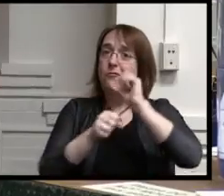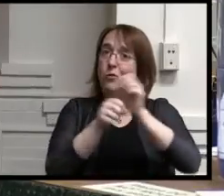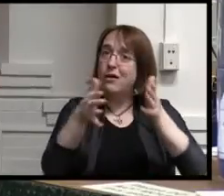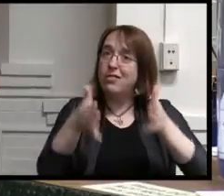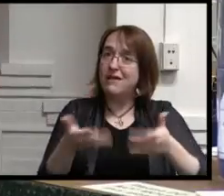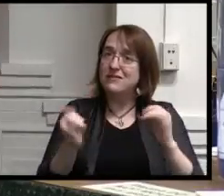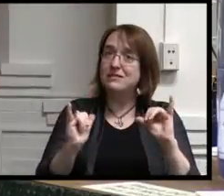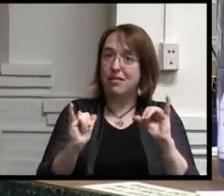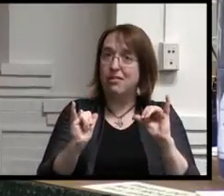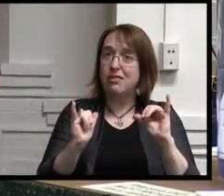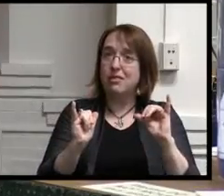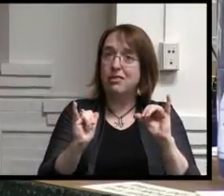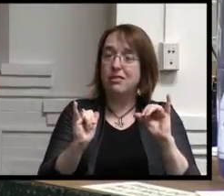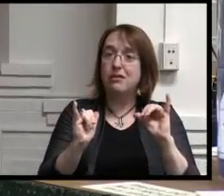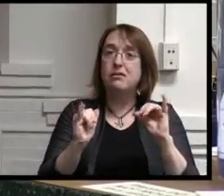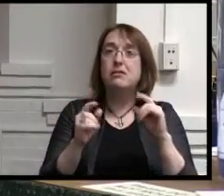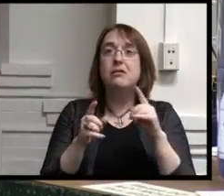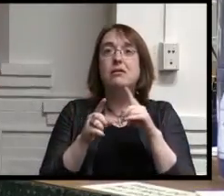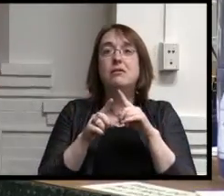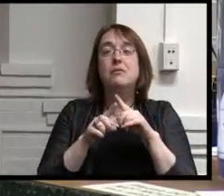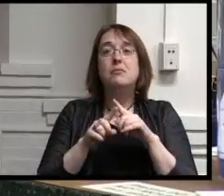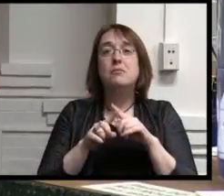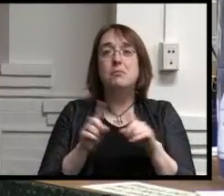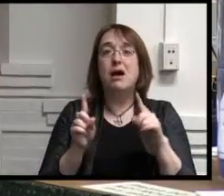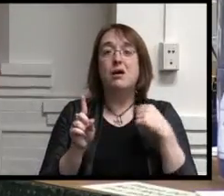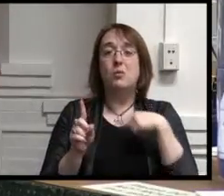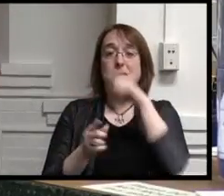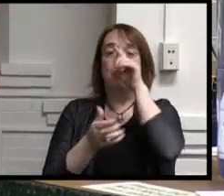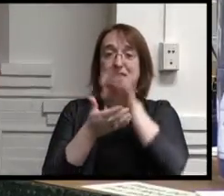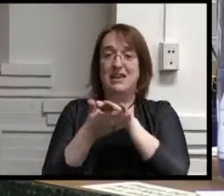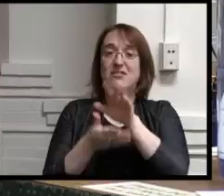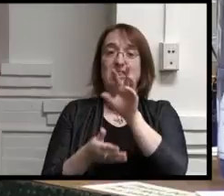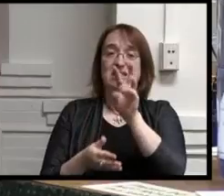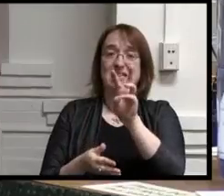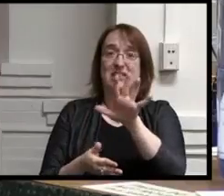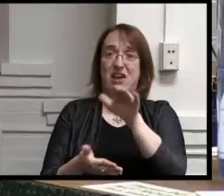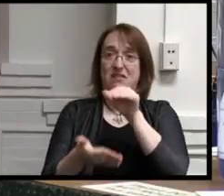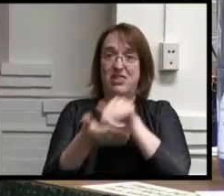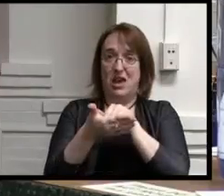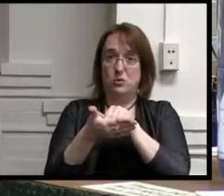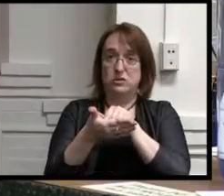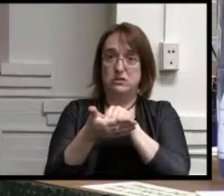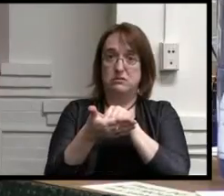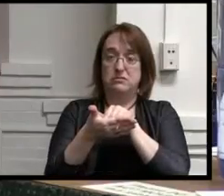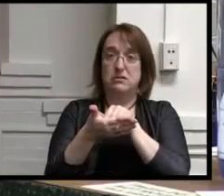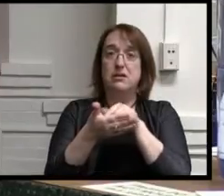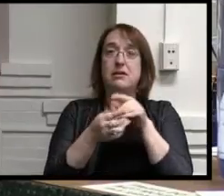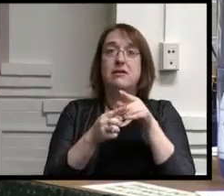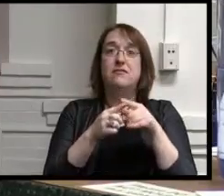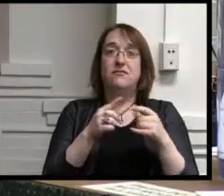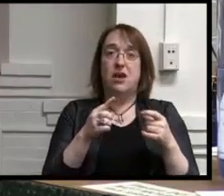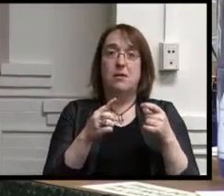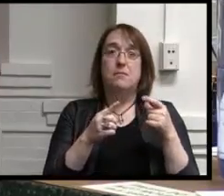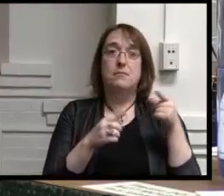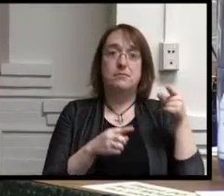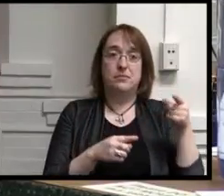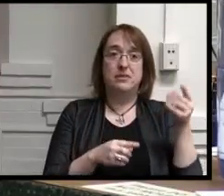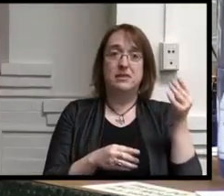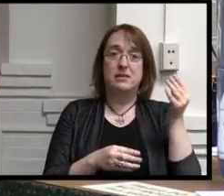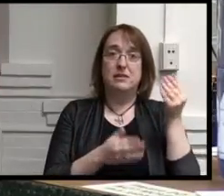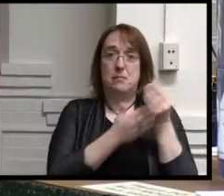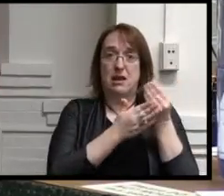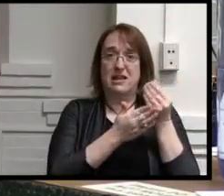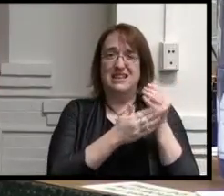go, but we believe that $65,000 out of an existing contingency that's